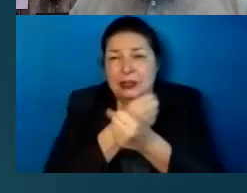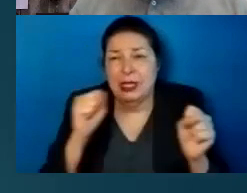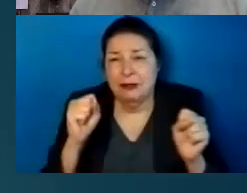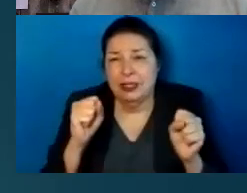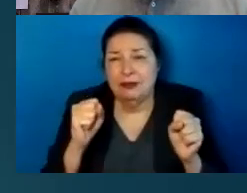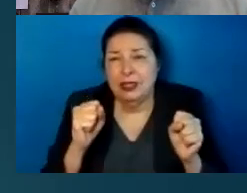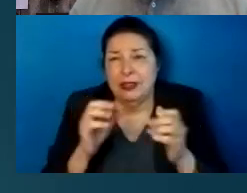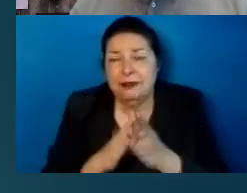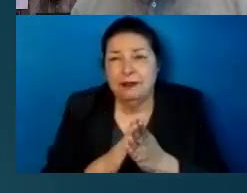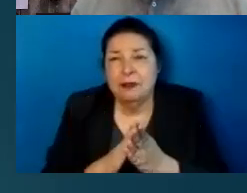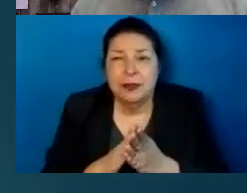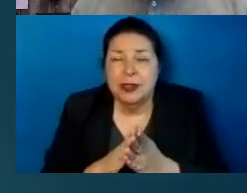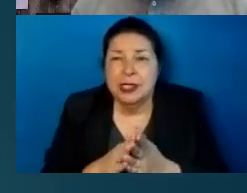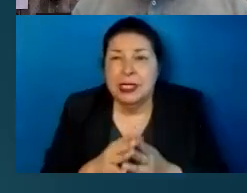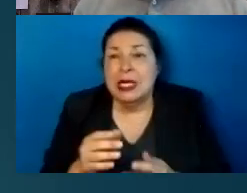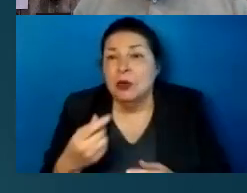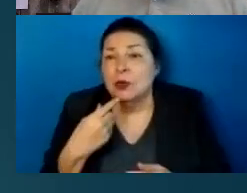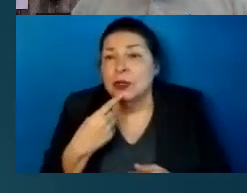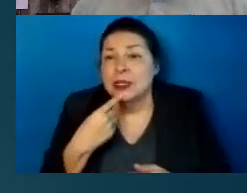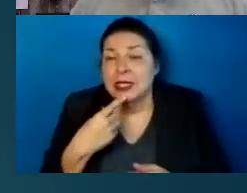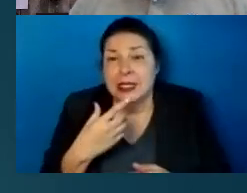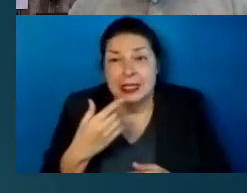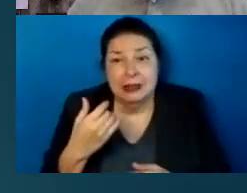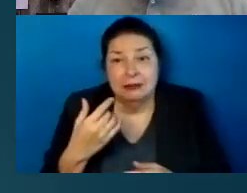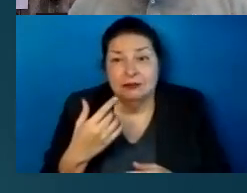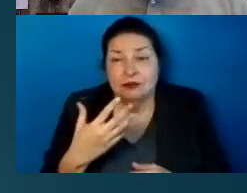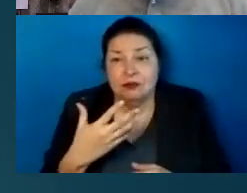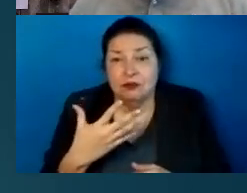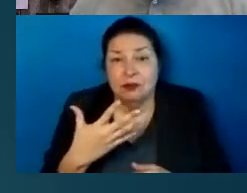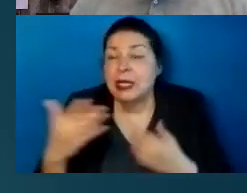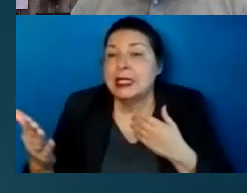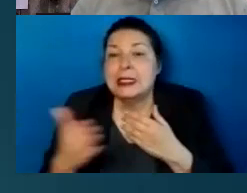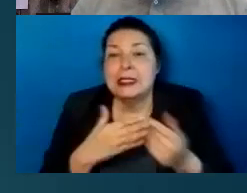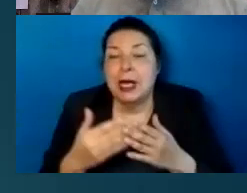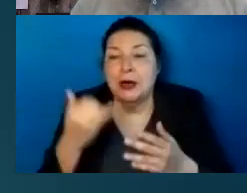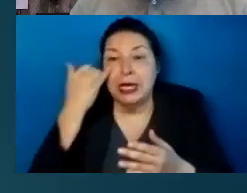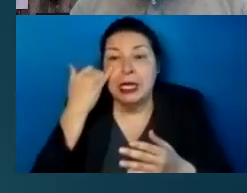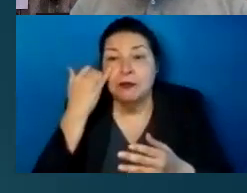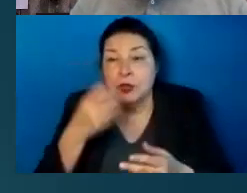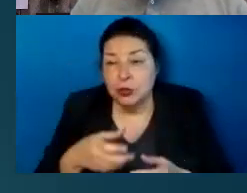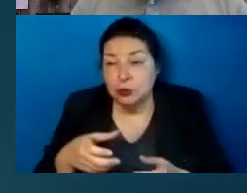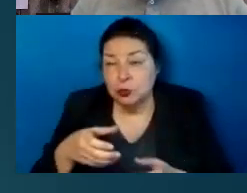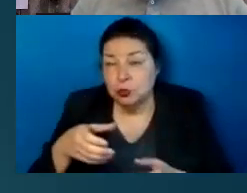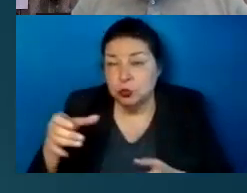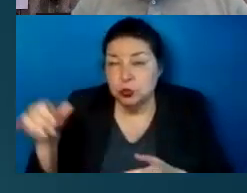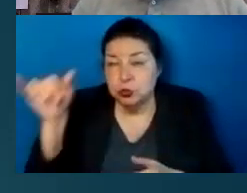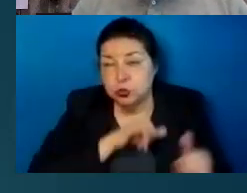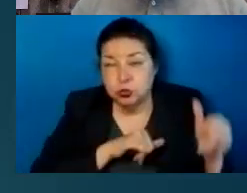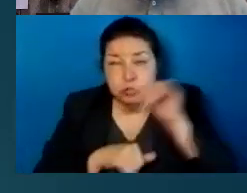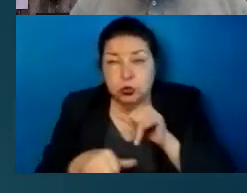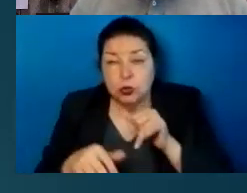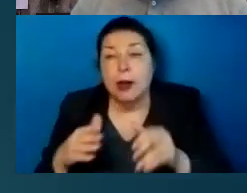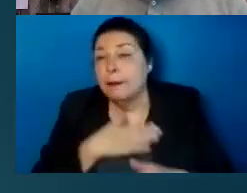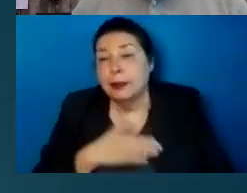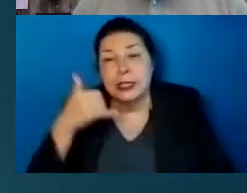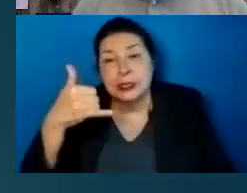intoxicated, forget it, call us. There'll be no retribution that night. We will